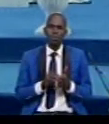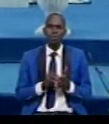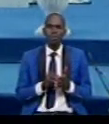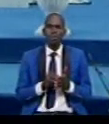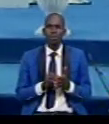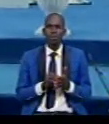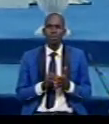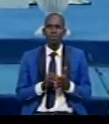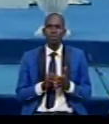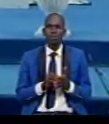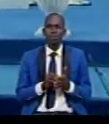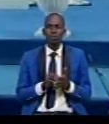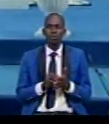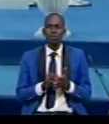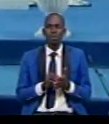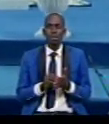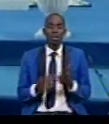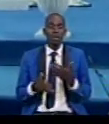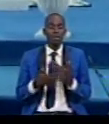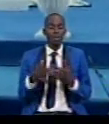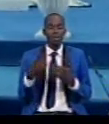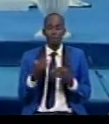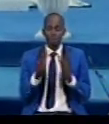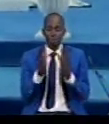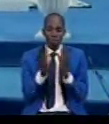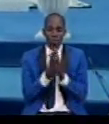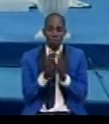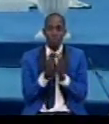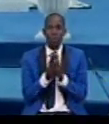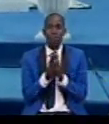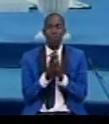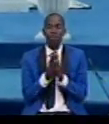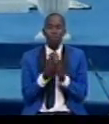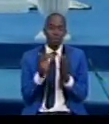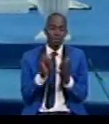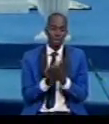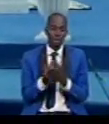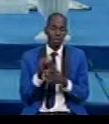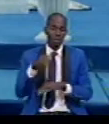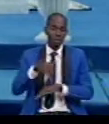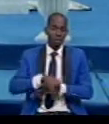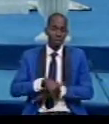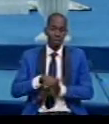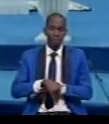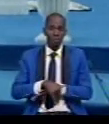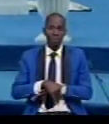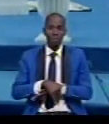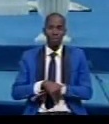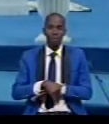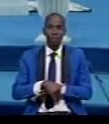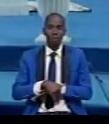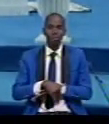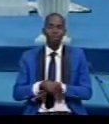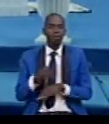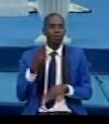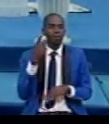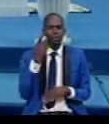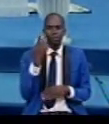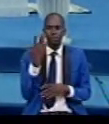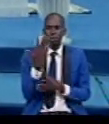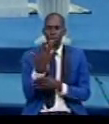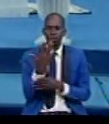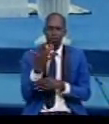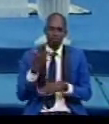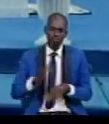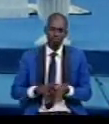So, after the prayers, we got to the house that night. Unseen hand came and was holding my leg. I